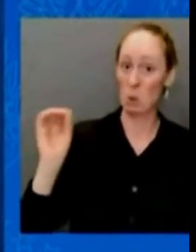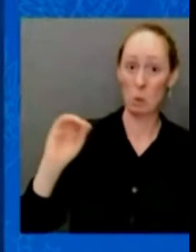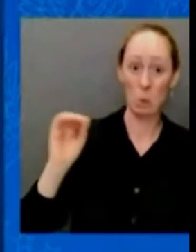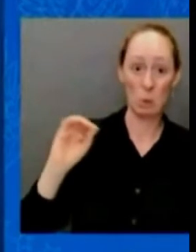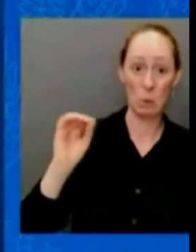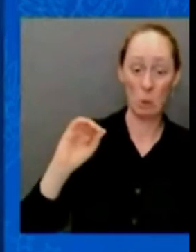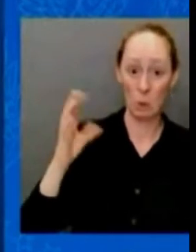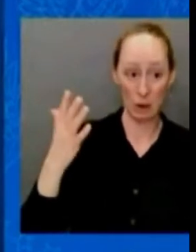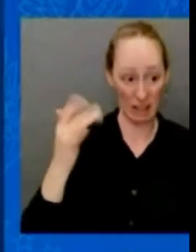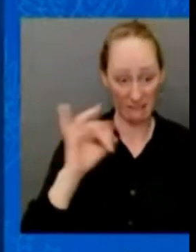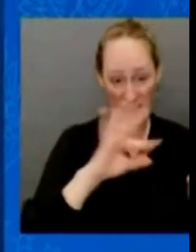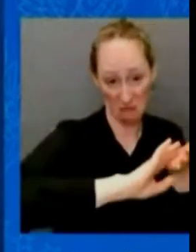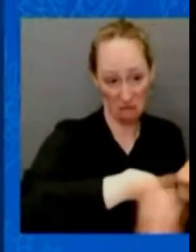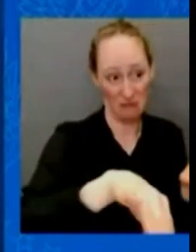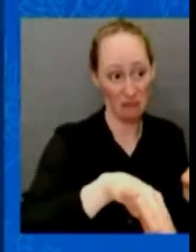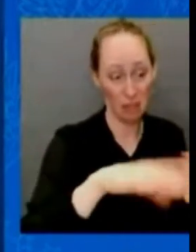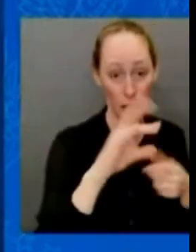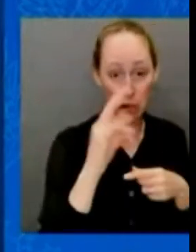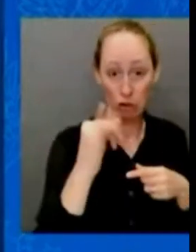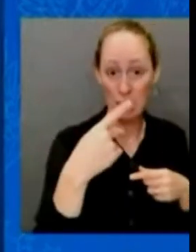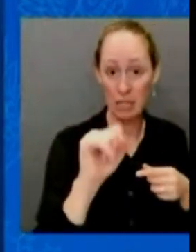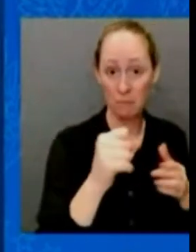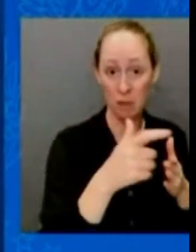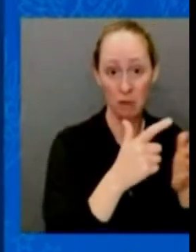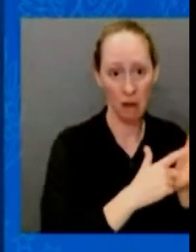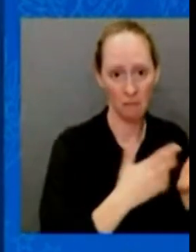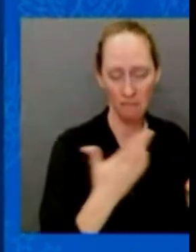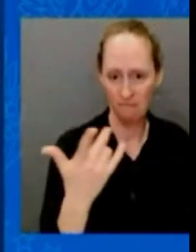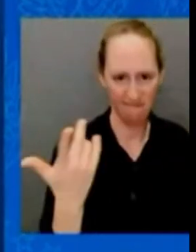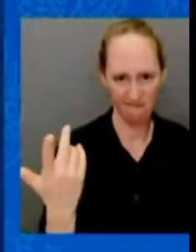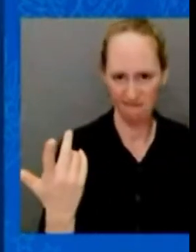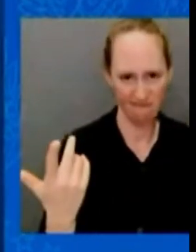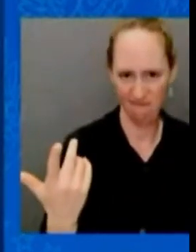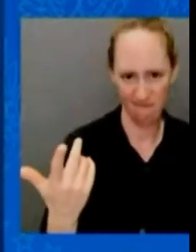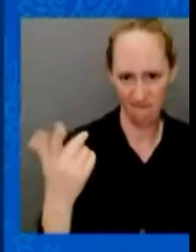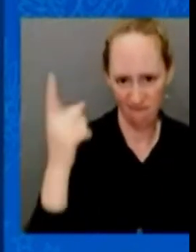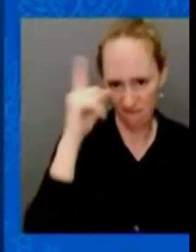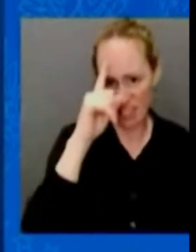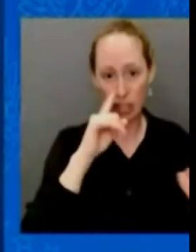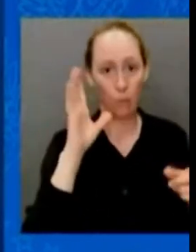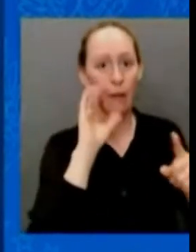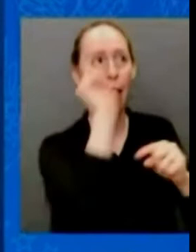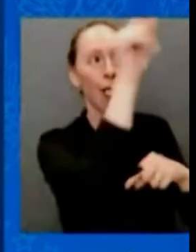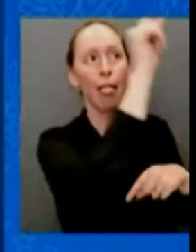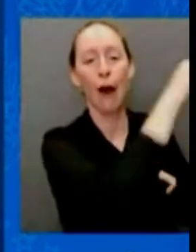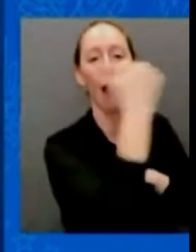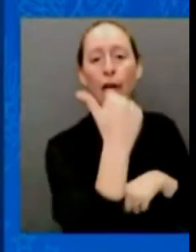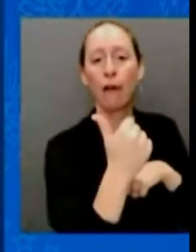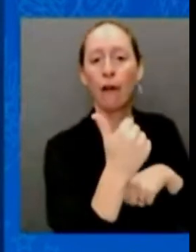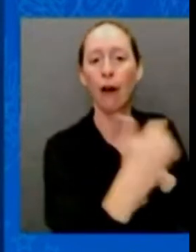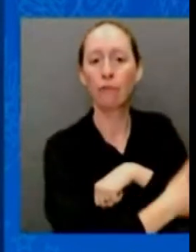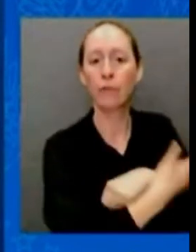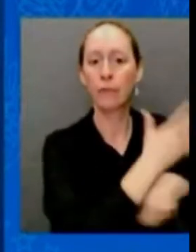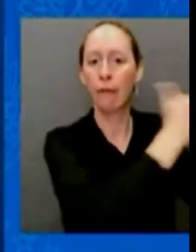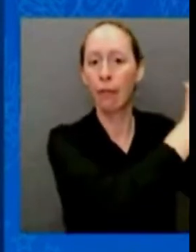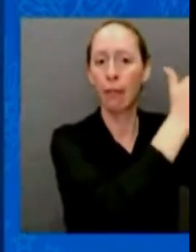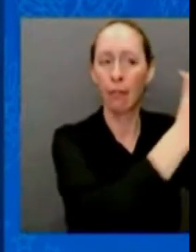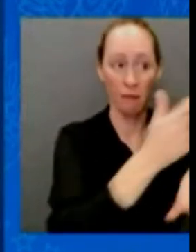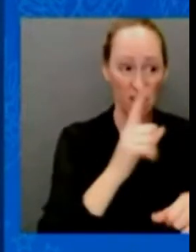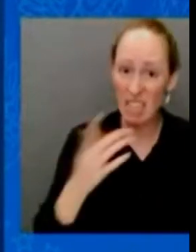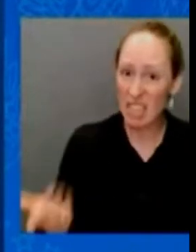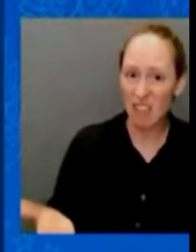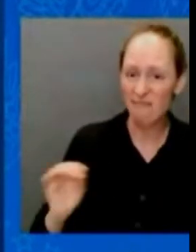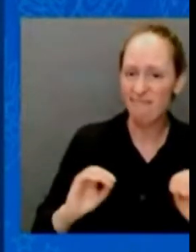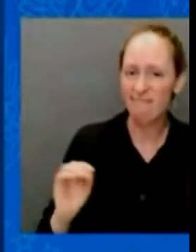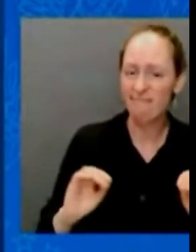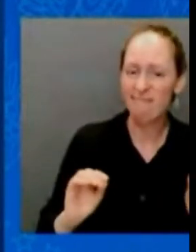in Europe or Asia, not here in America, not here in Central New York. Congressional negotiations were all